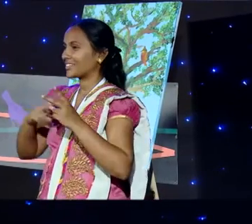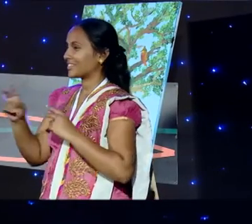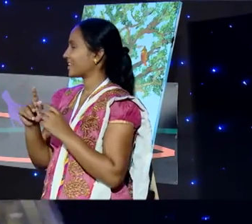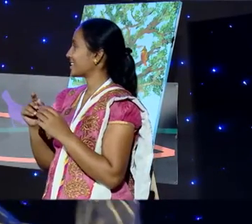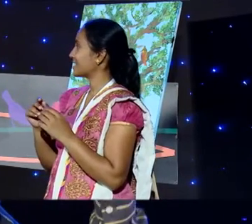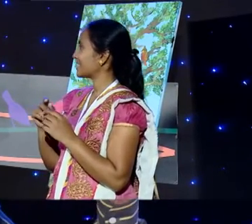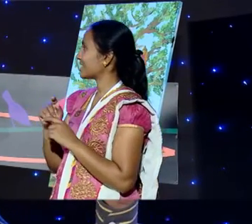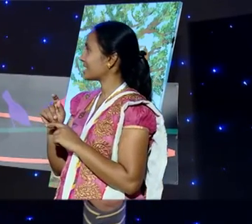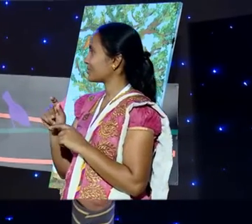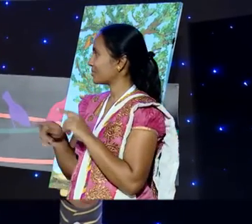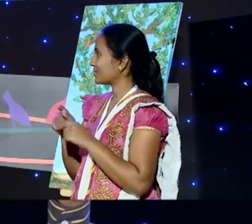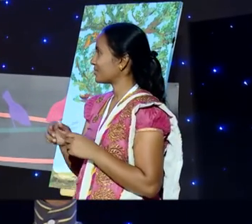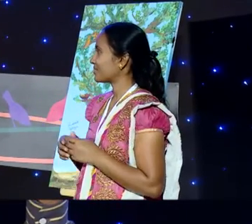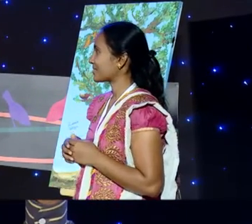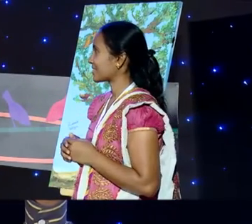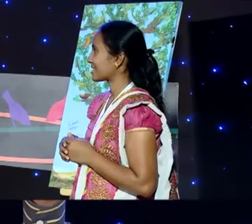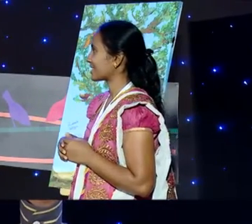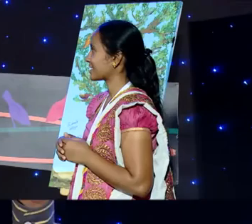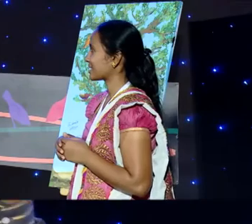my master's master.